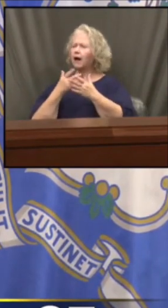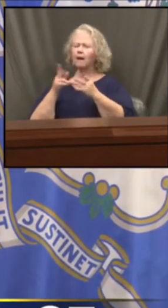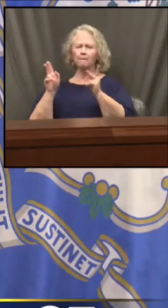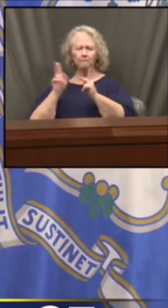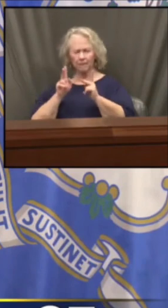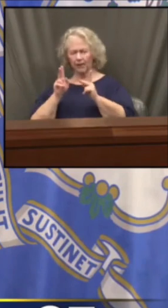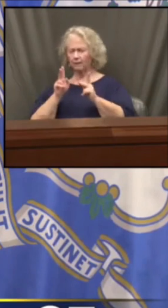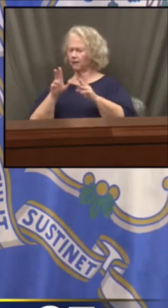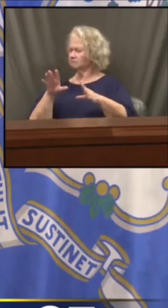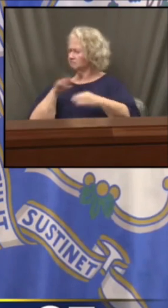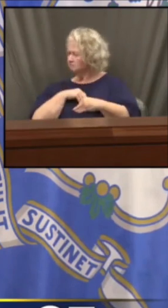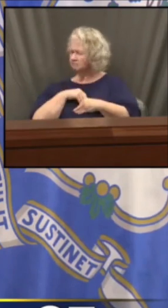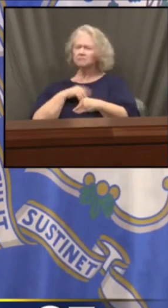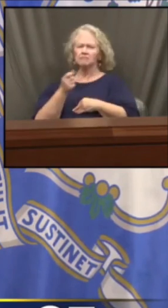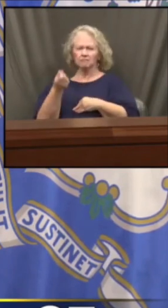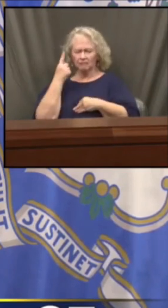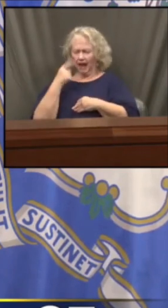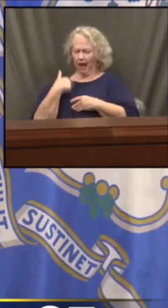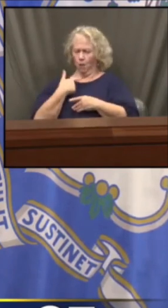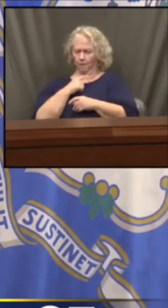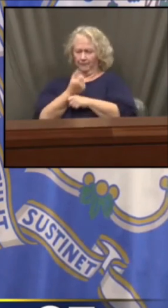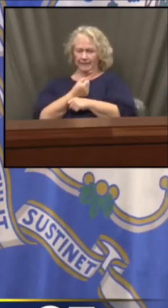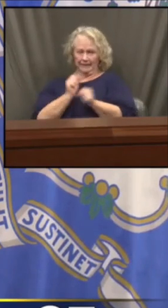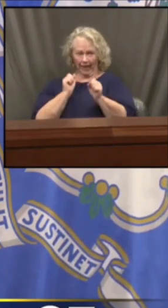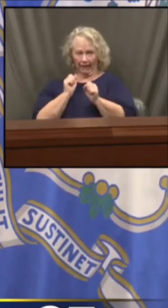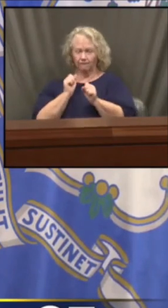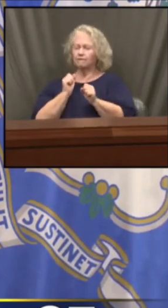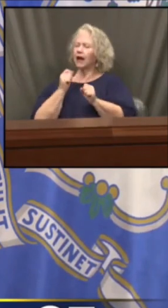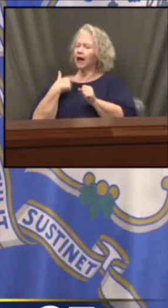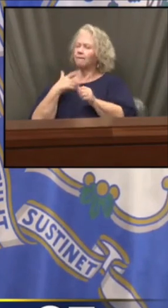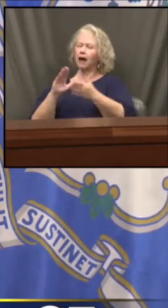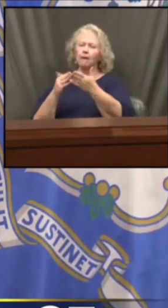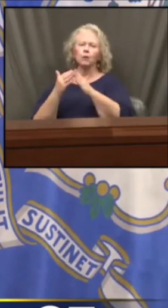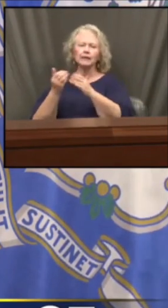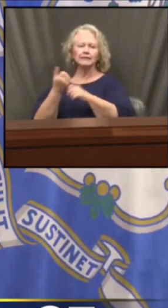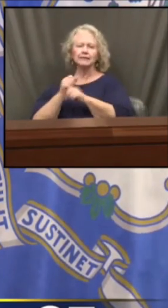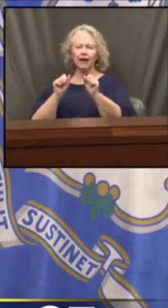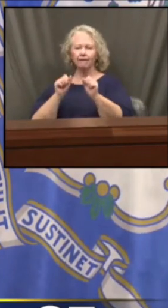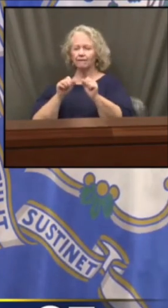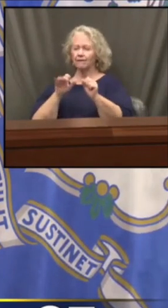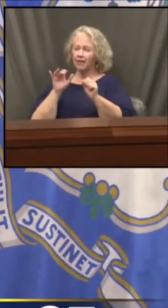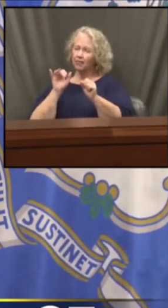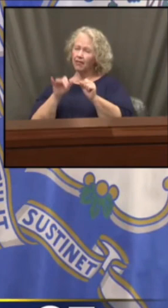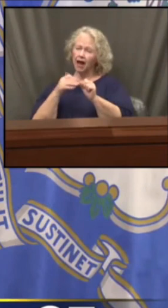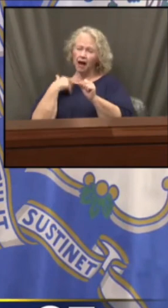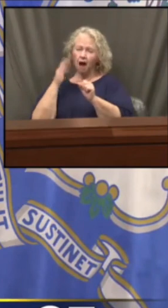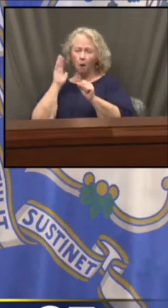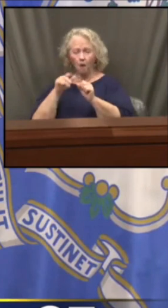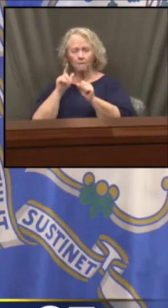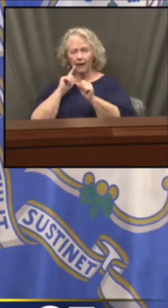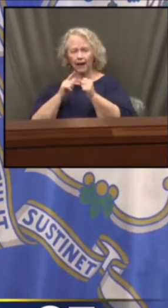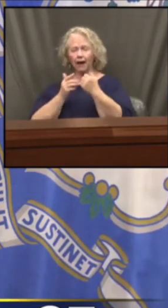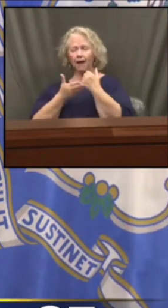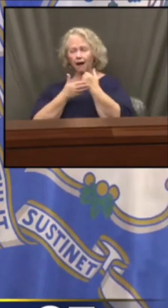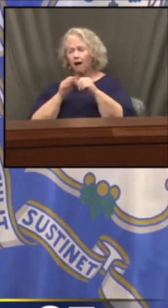my part to keep myself safe, and that keeps my community safe. That's the type of moral suasion I hope will make a big